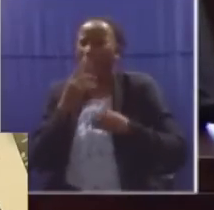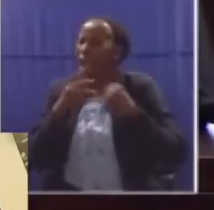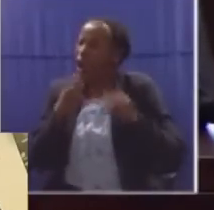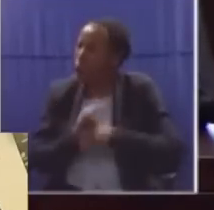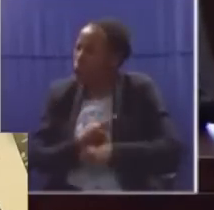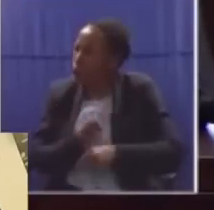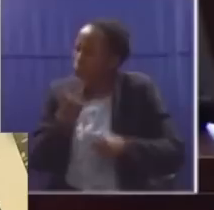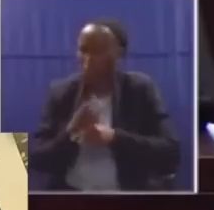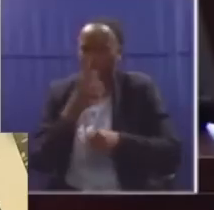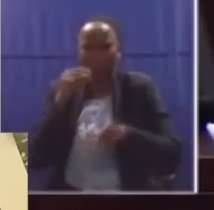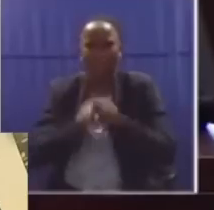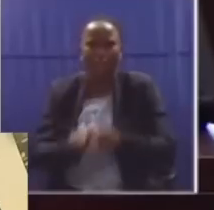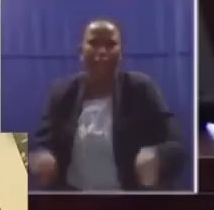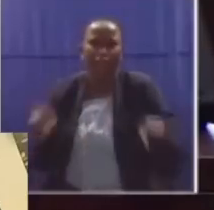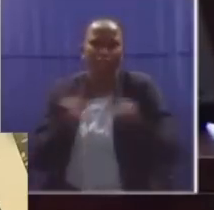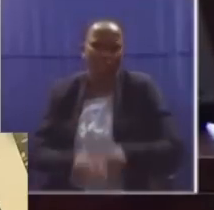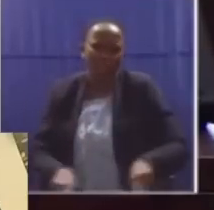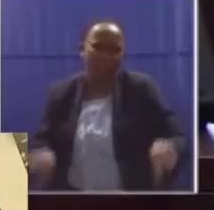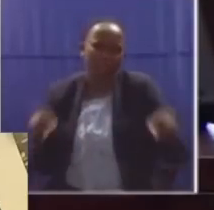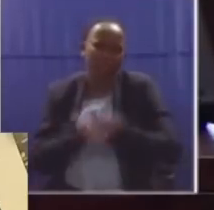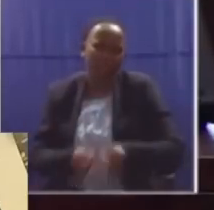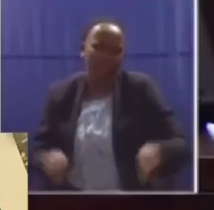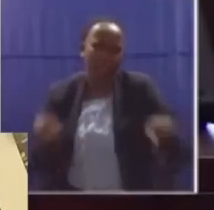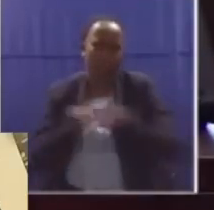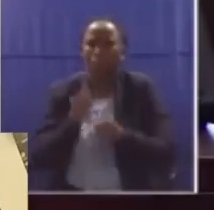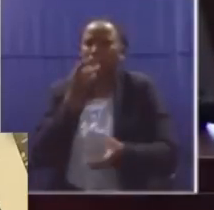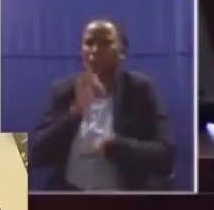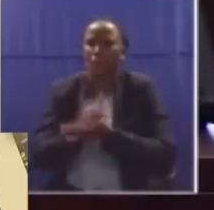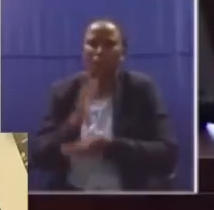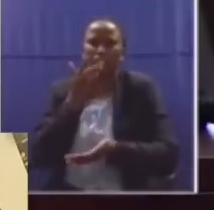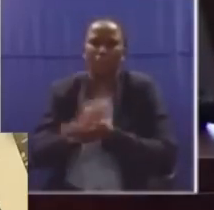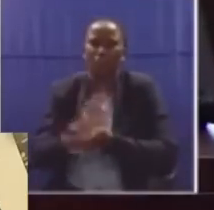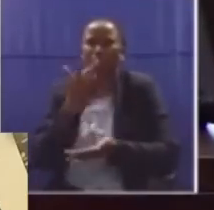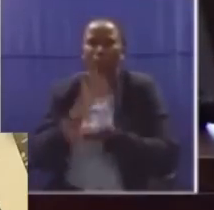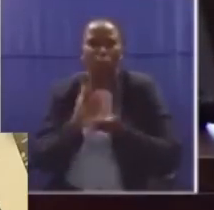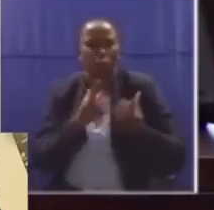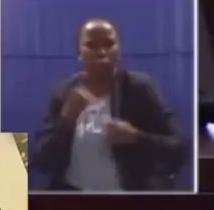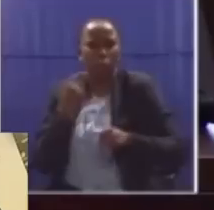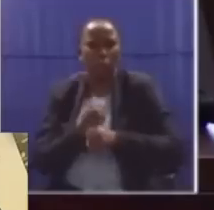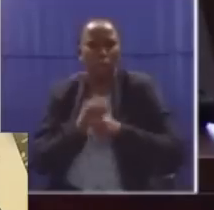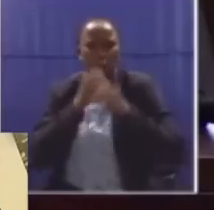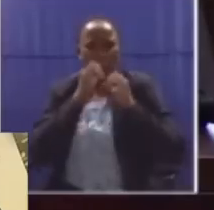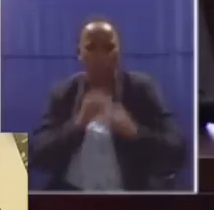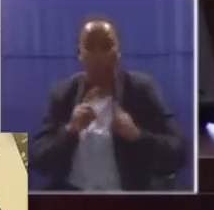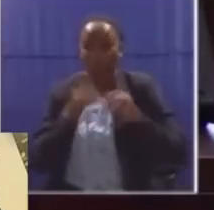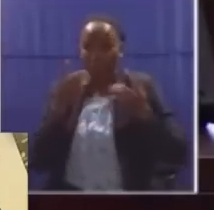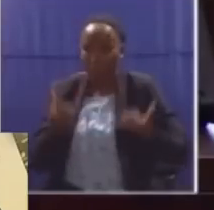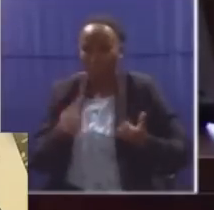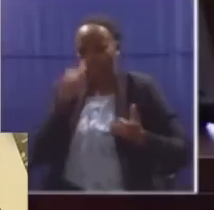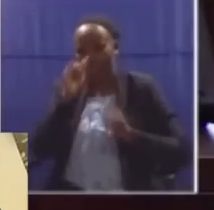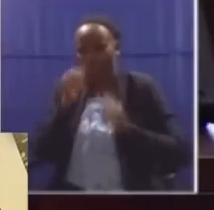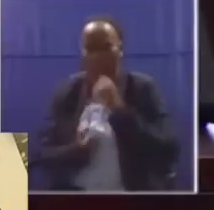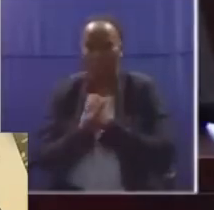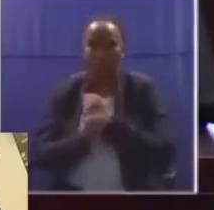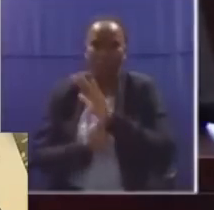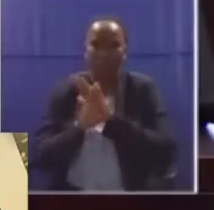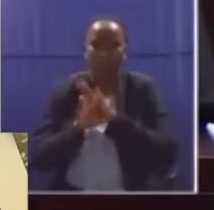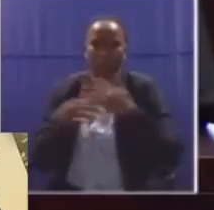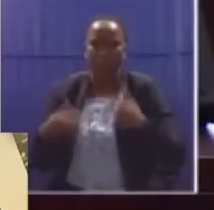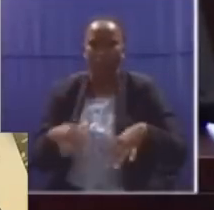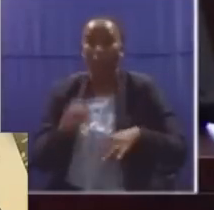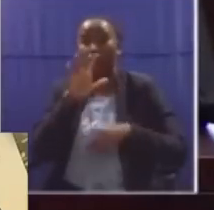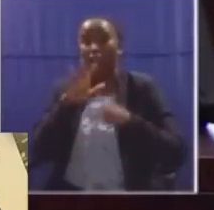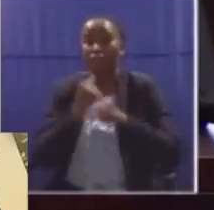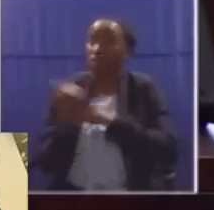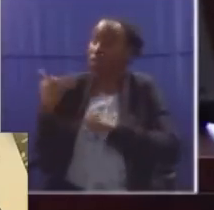2018 have left South Africans with a trail of broken promises and higher levels of violent crime. In the last 5 years, there has not been a demonstrable